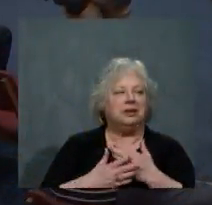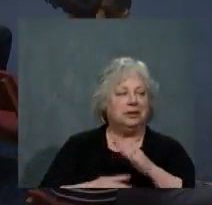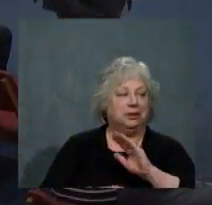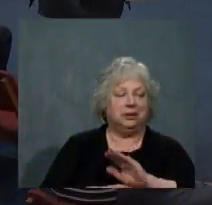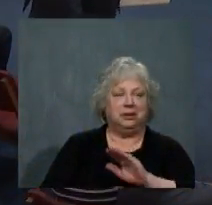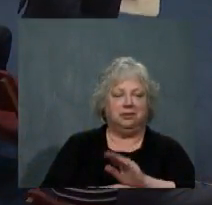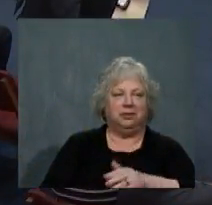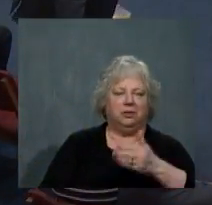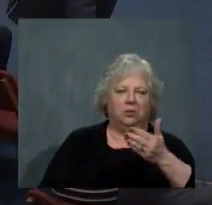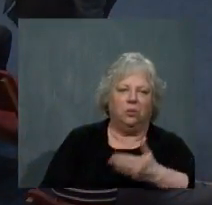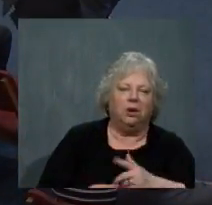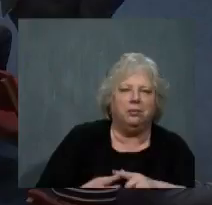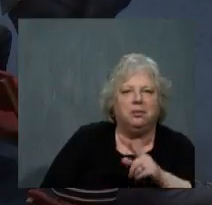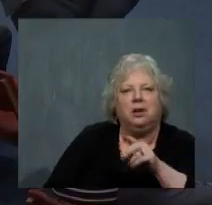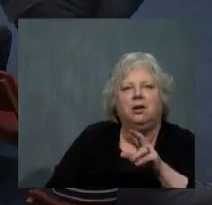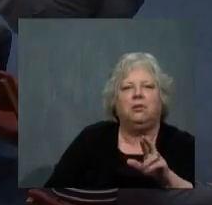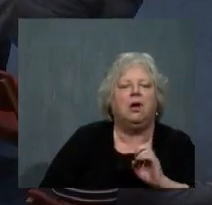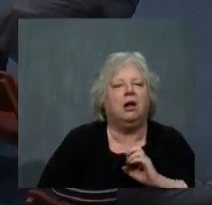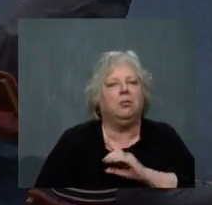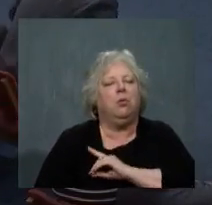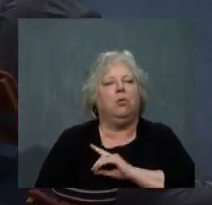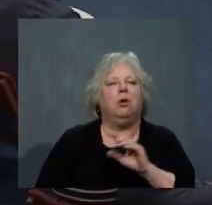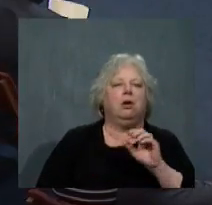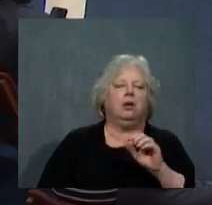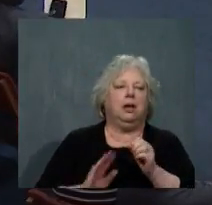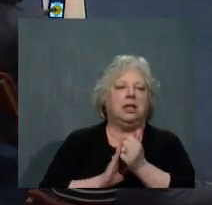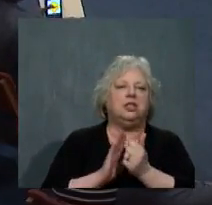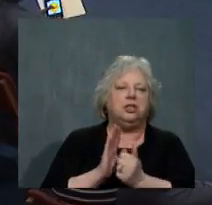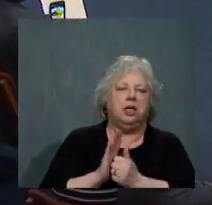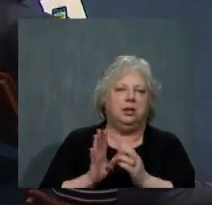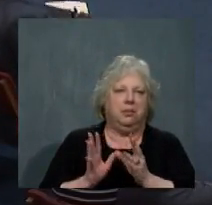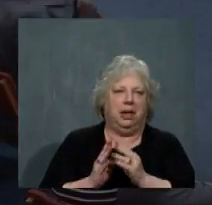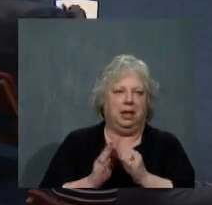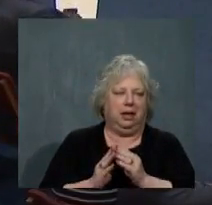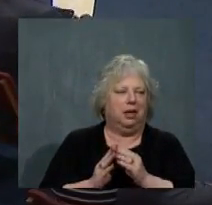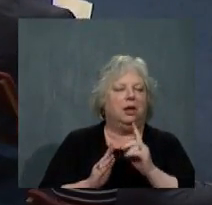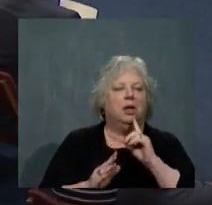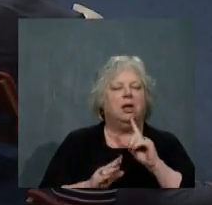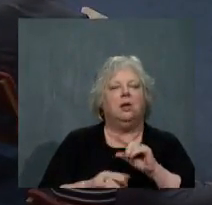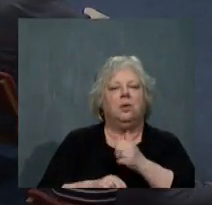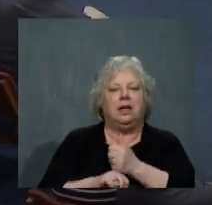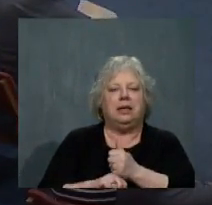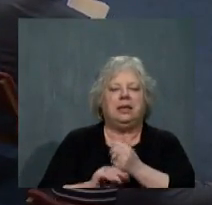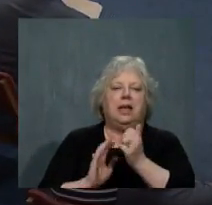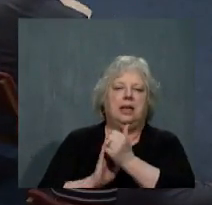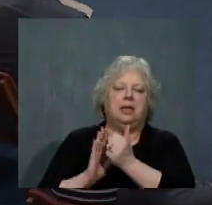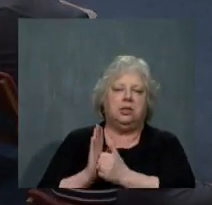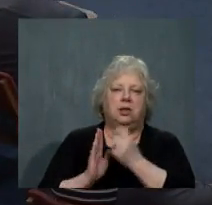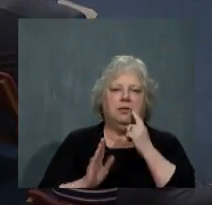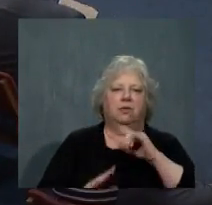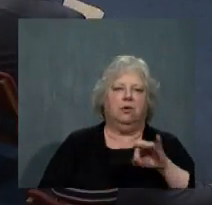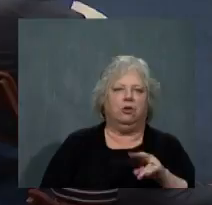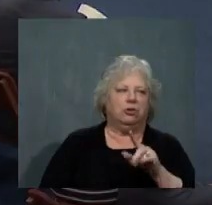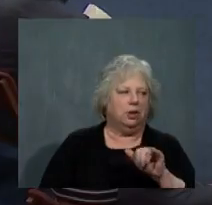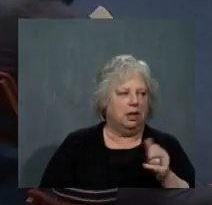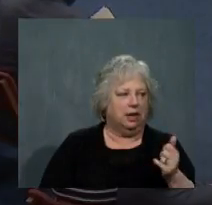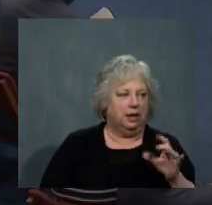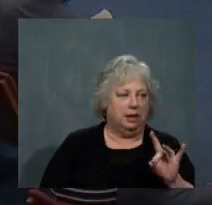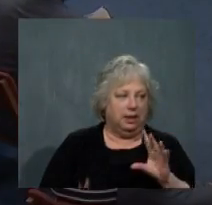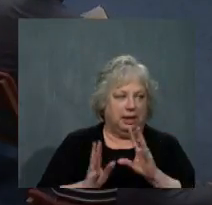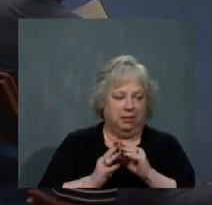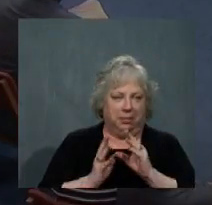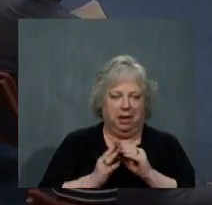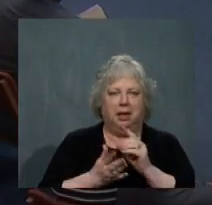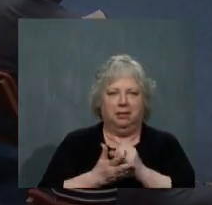Little Rock Board of Directors agenda meeting for today, where we set the agenda for our July 18th meeting at 6 o'clock